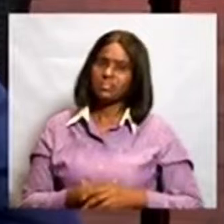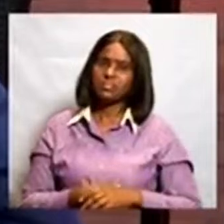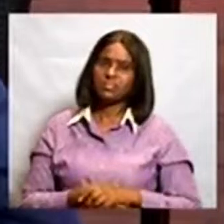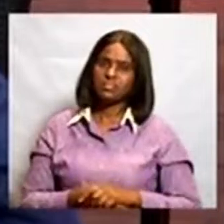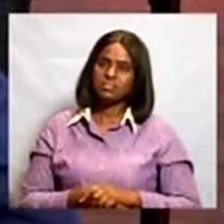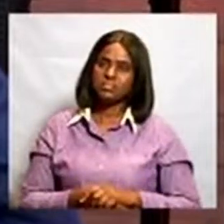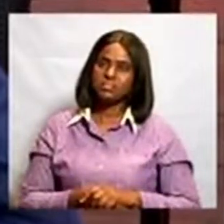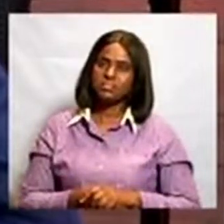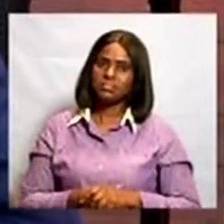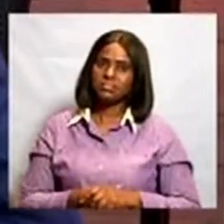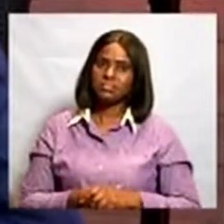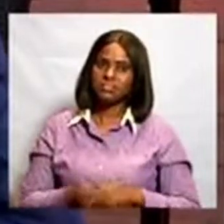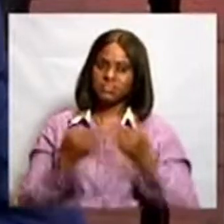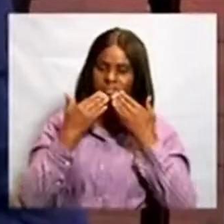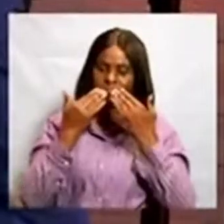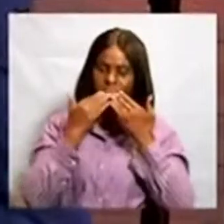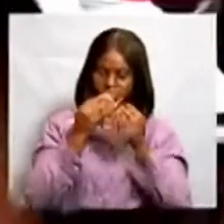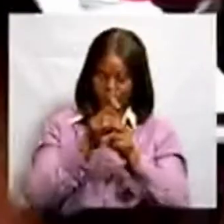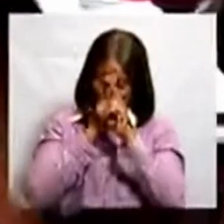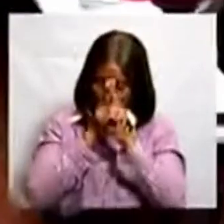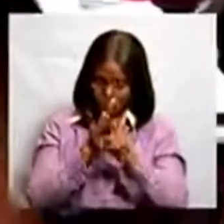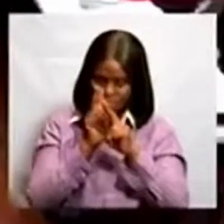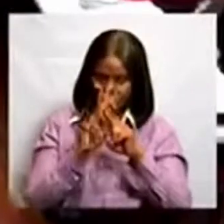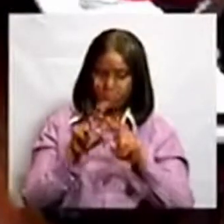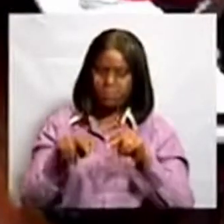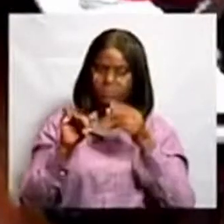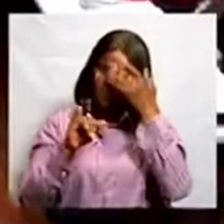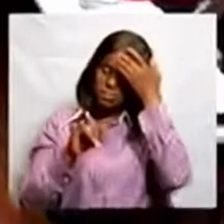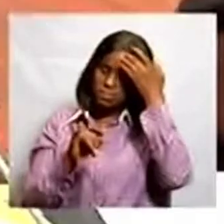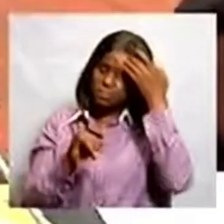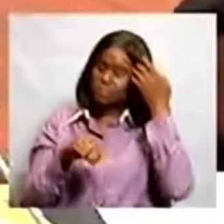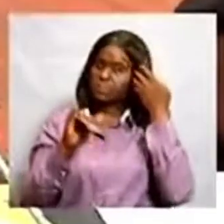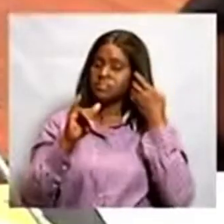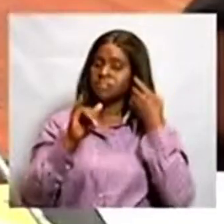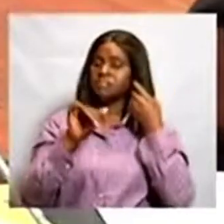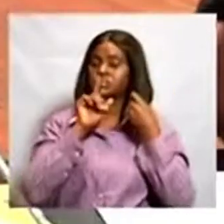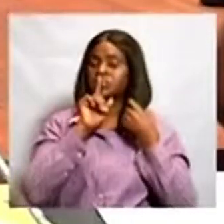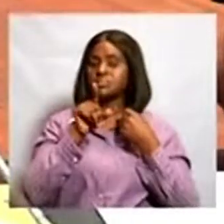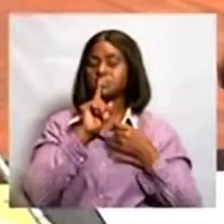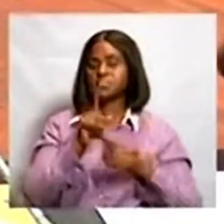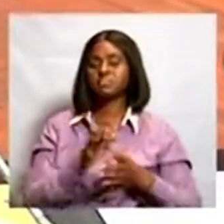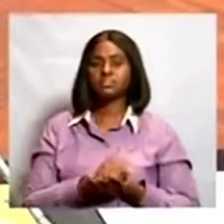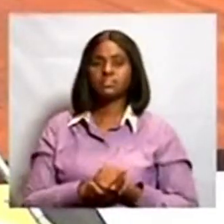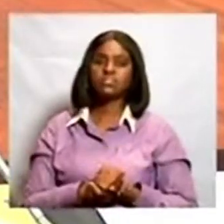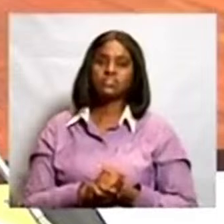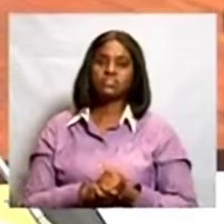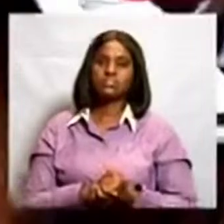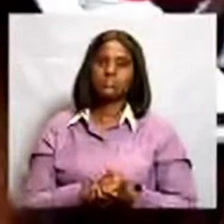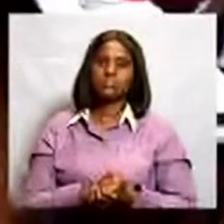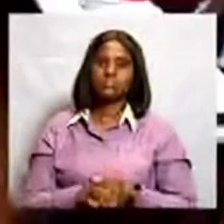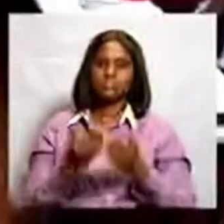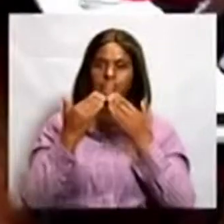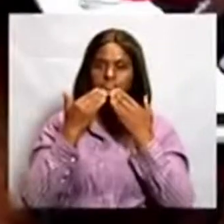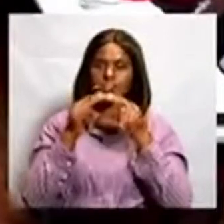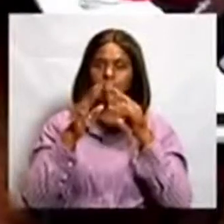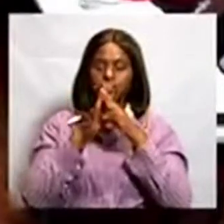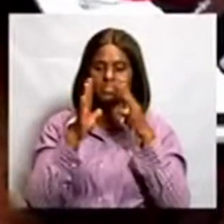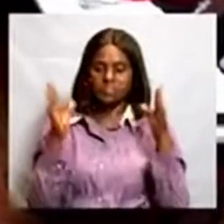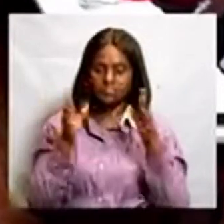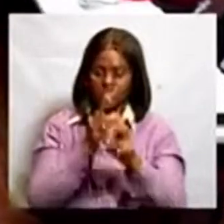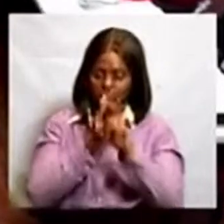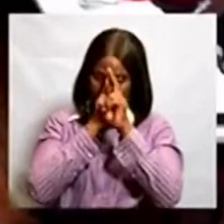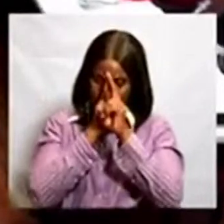verified. Thank you, Honorable Chair. Yeah, yes, Honorable. Yes, go ahead. Thank you very much,